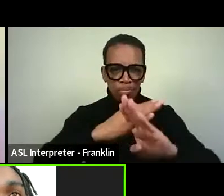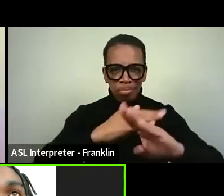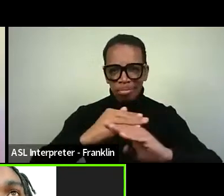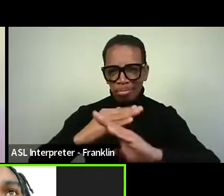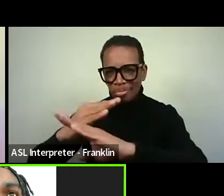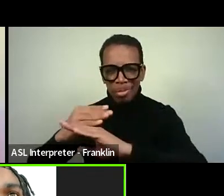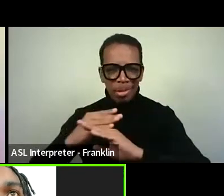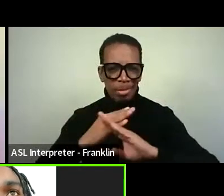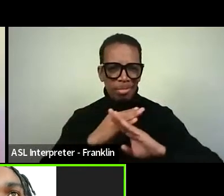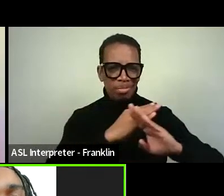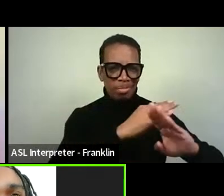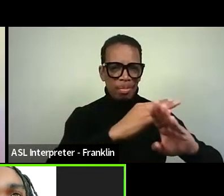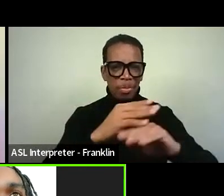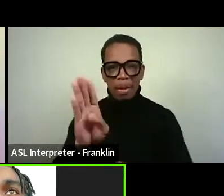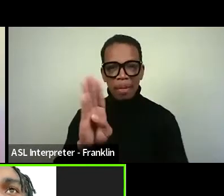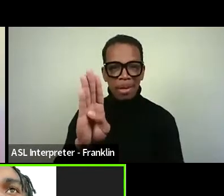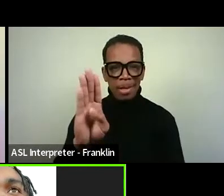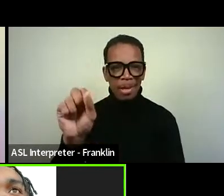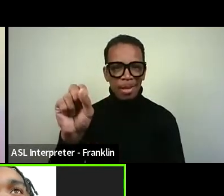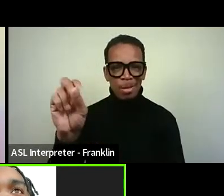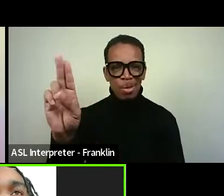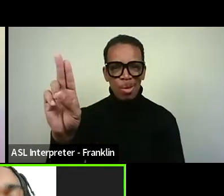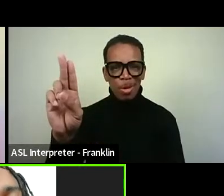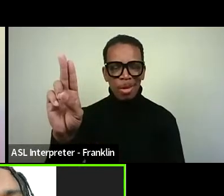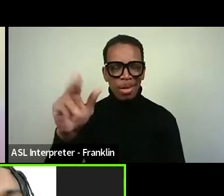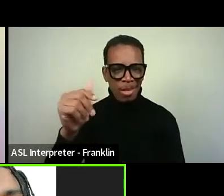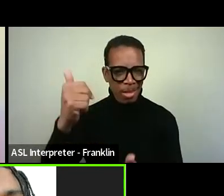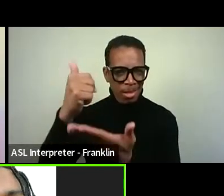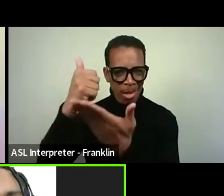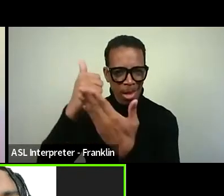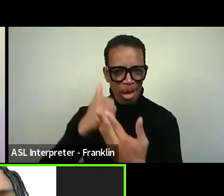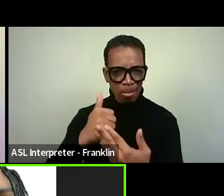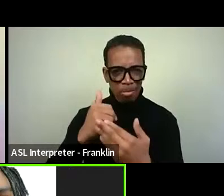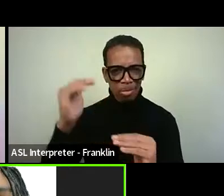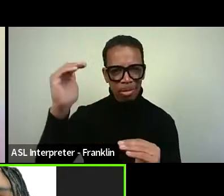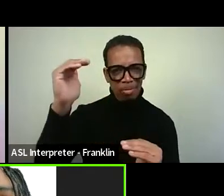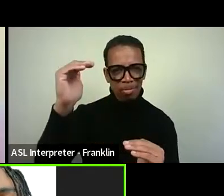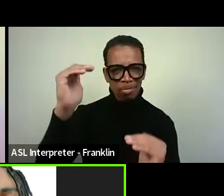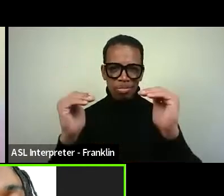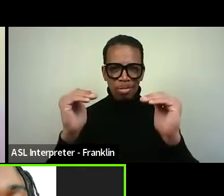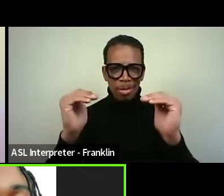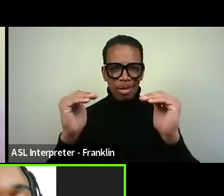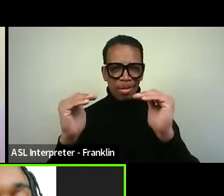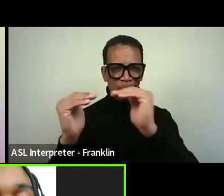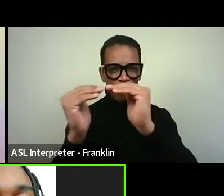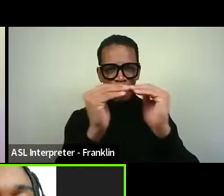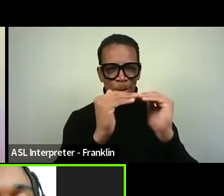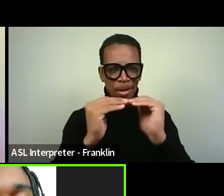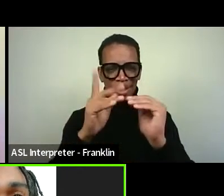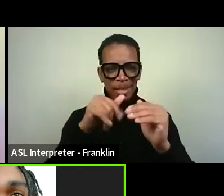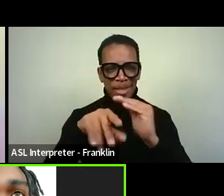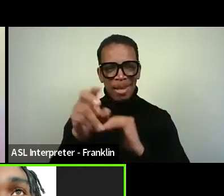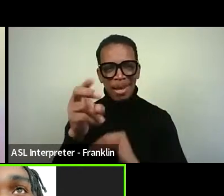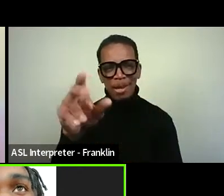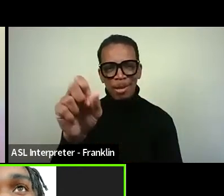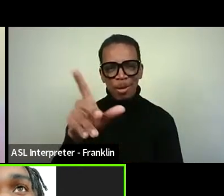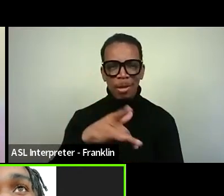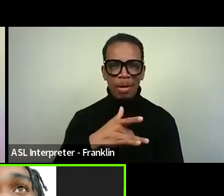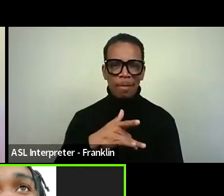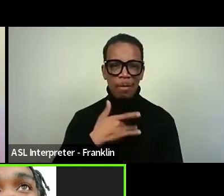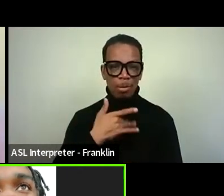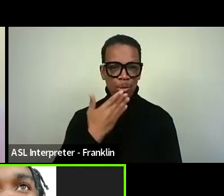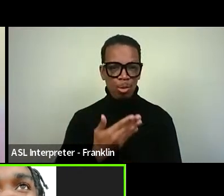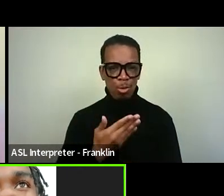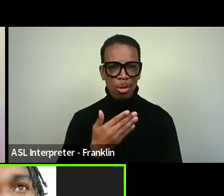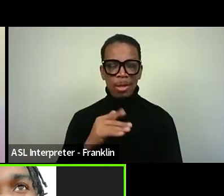people. BSU really put a sense of equity back into that conversation within high school, which was a great thing.